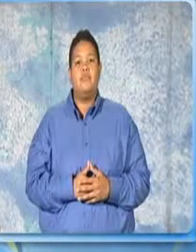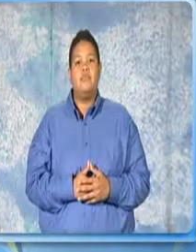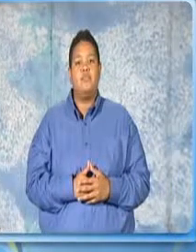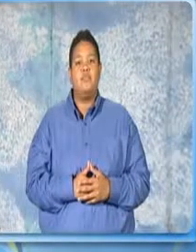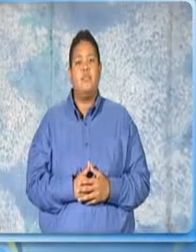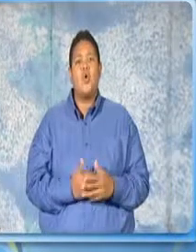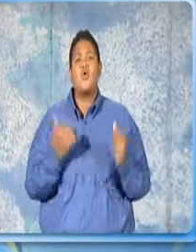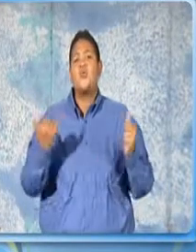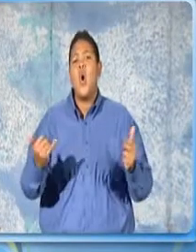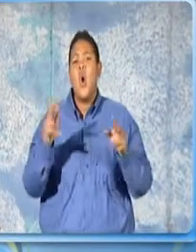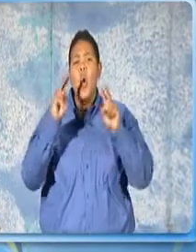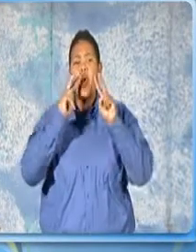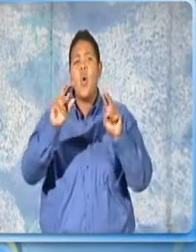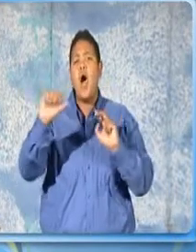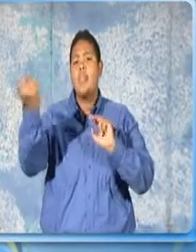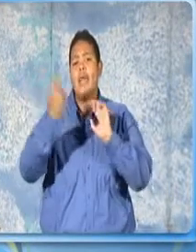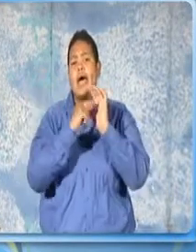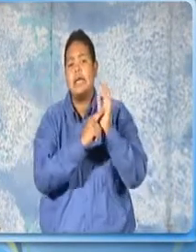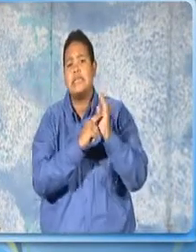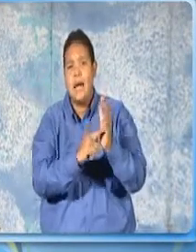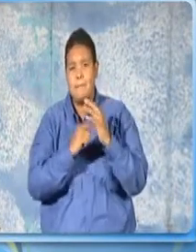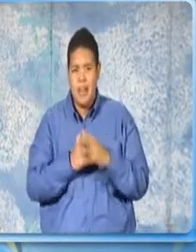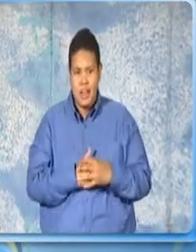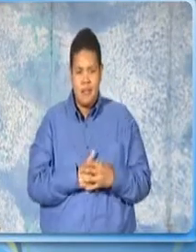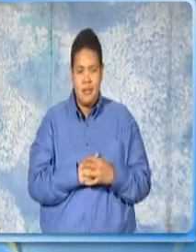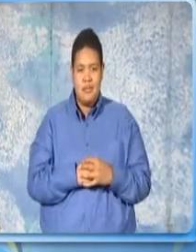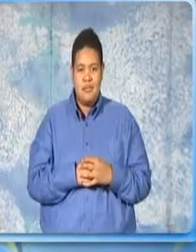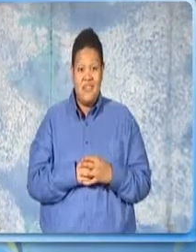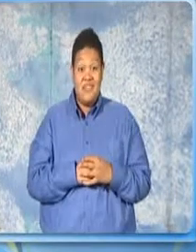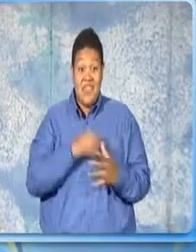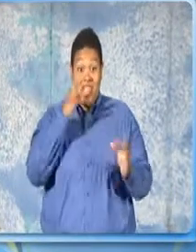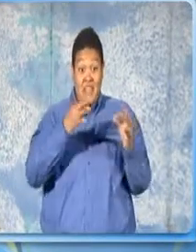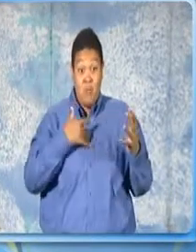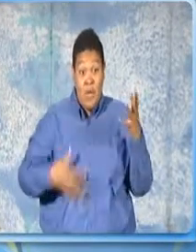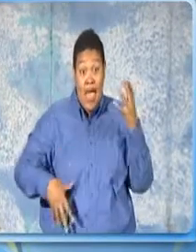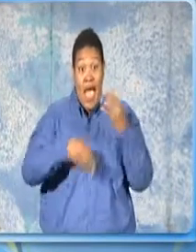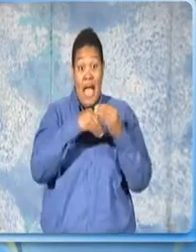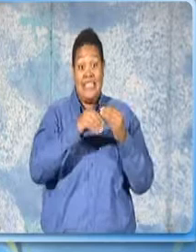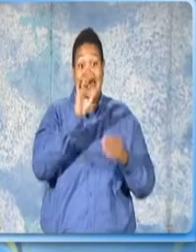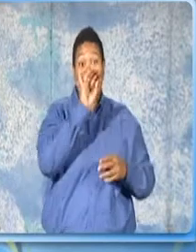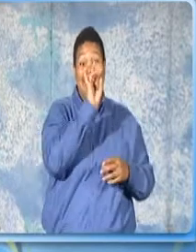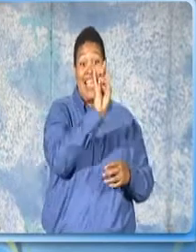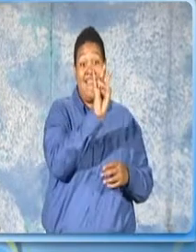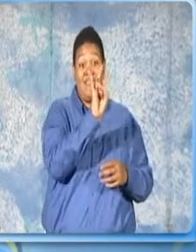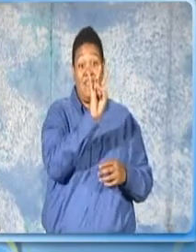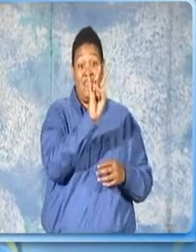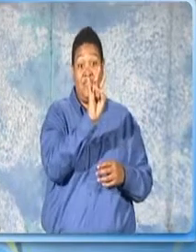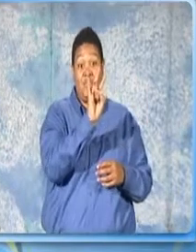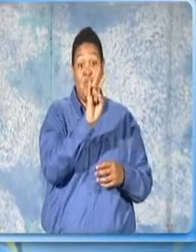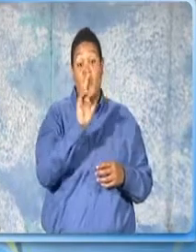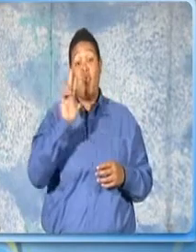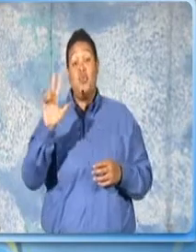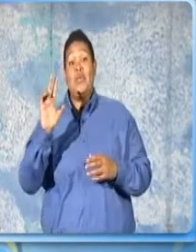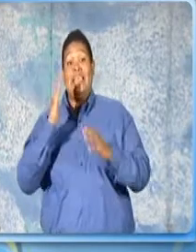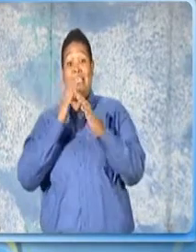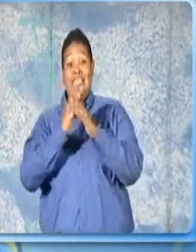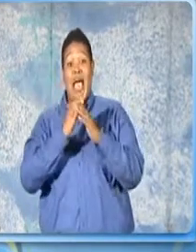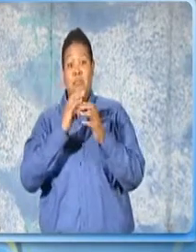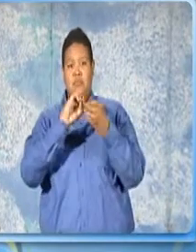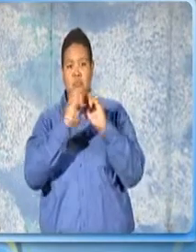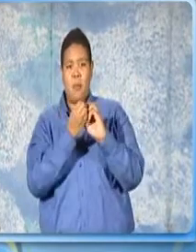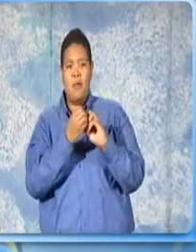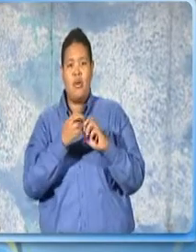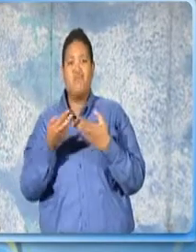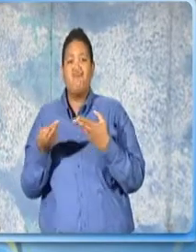Let's look at another example. If we add 7 to 3 times a number, the result is